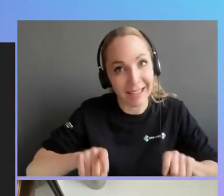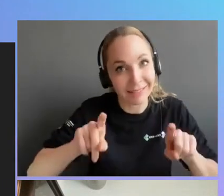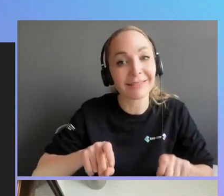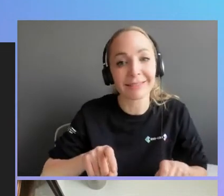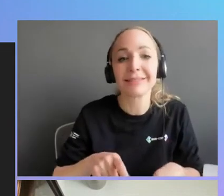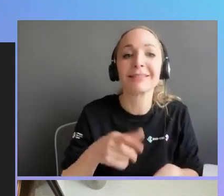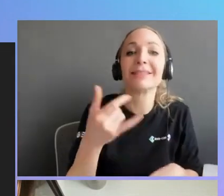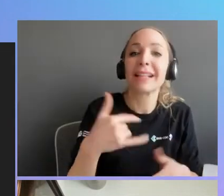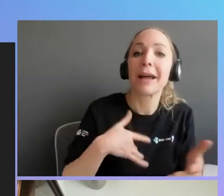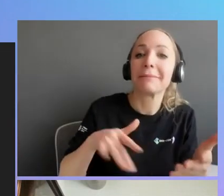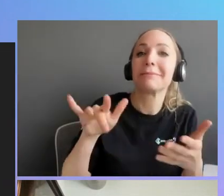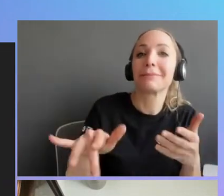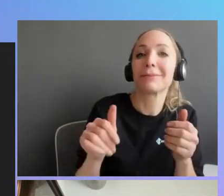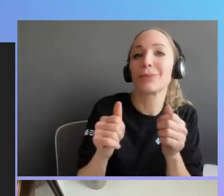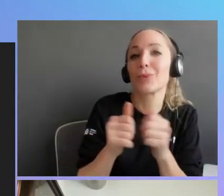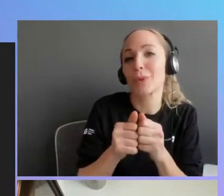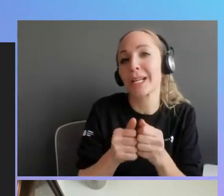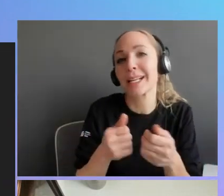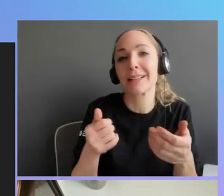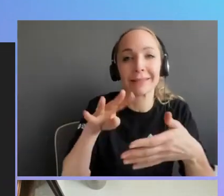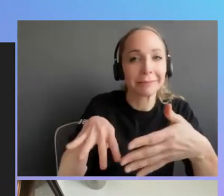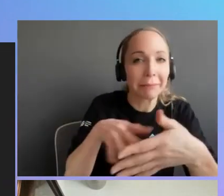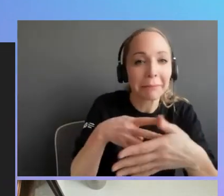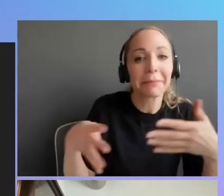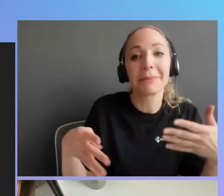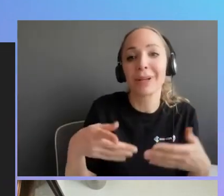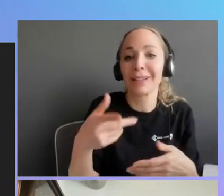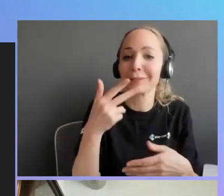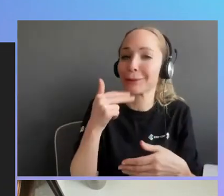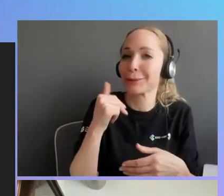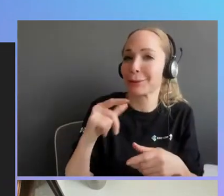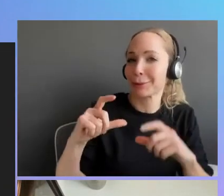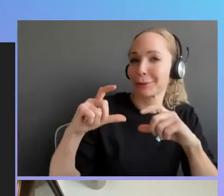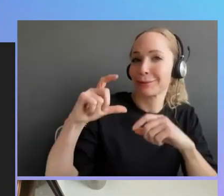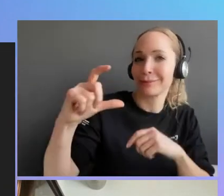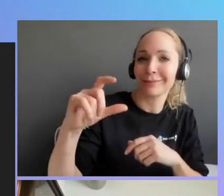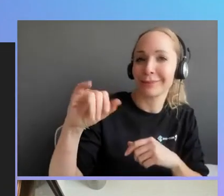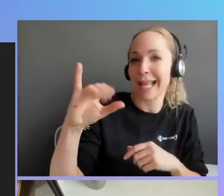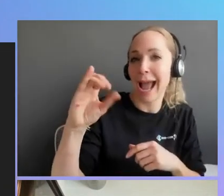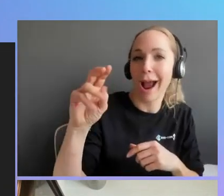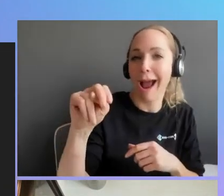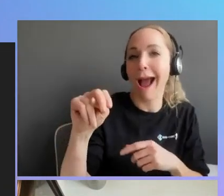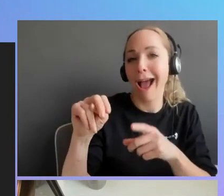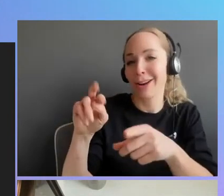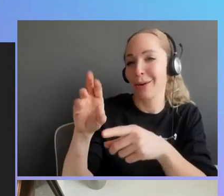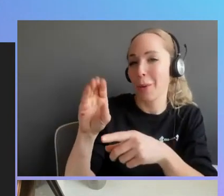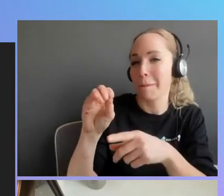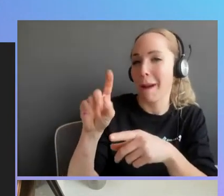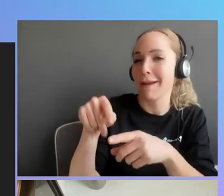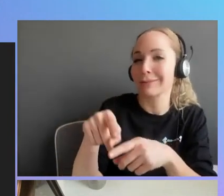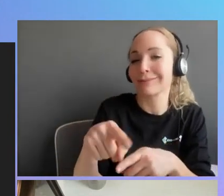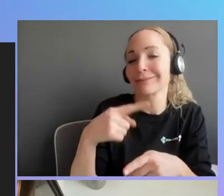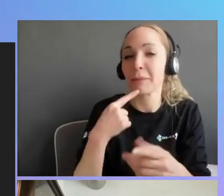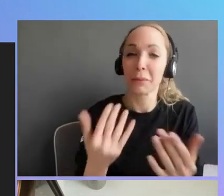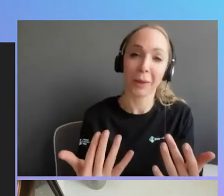I'm going to hit next. And there's a little cute robot icon that's showing up and it says, wait while our AI scans the table.